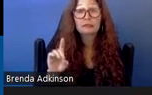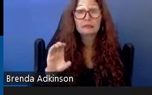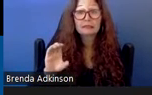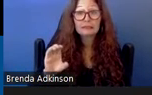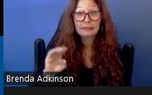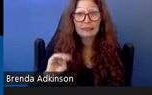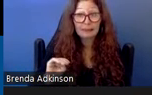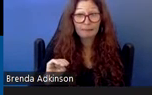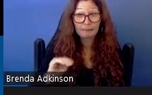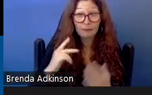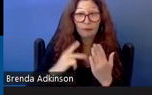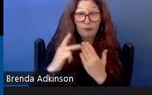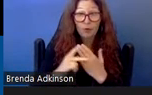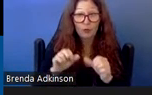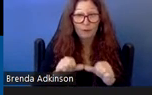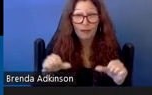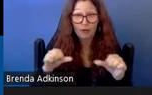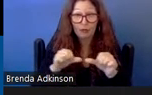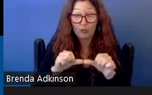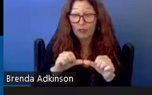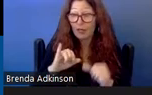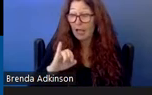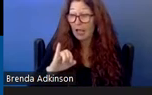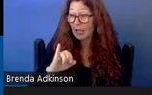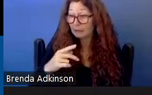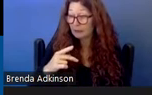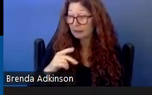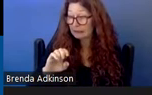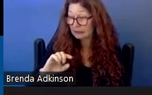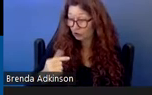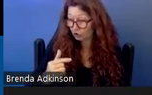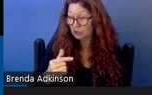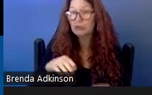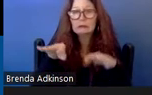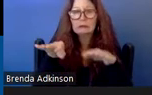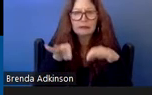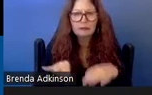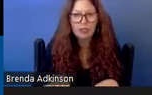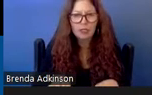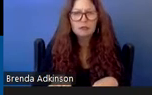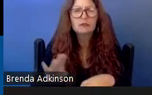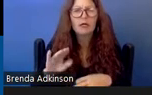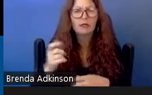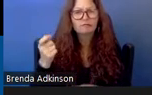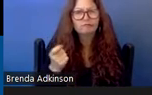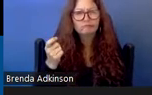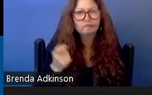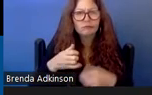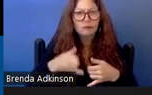the IAPPG outlines a IDCM grant, but that doesn't seem to have been available since last